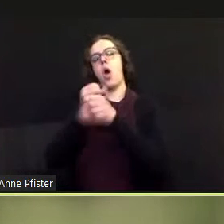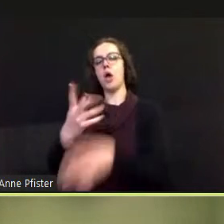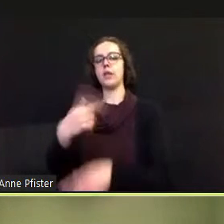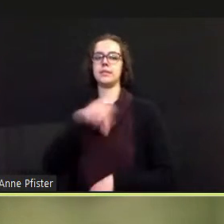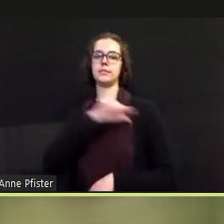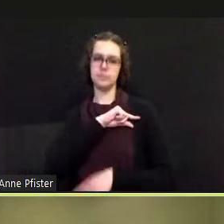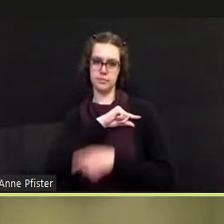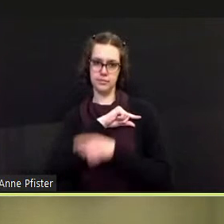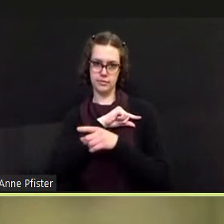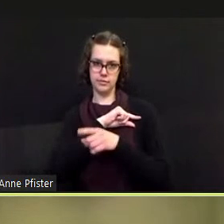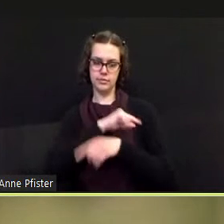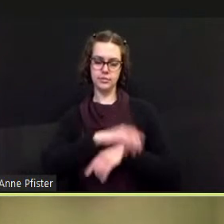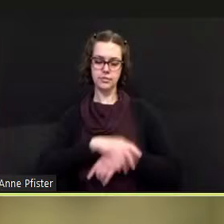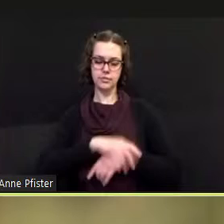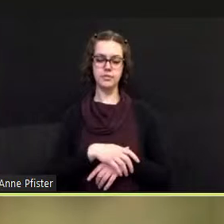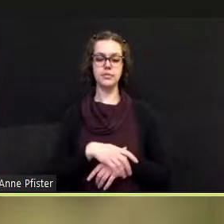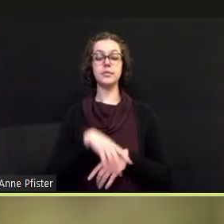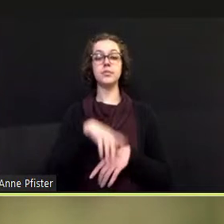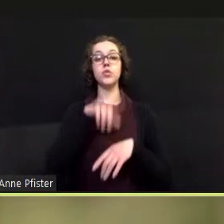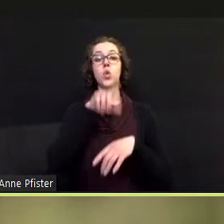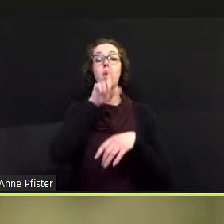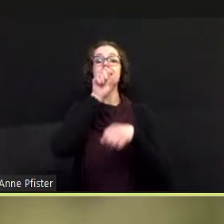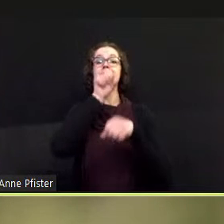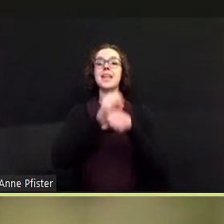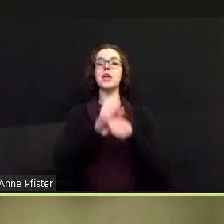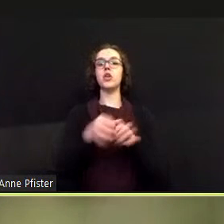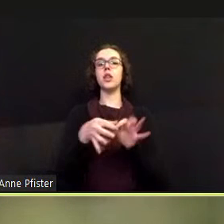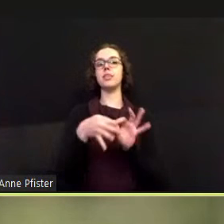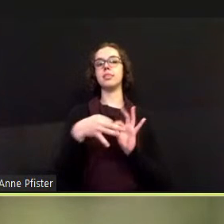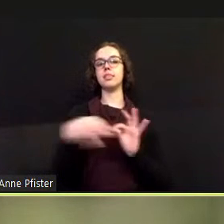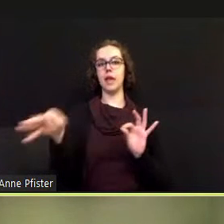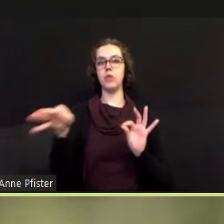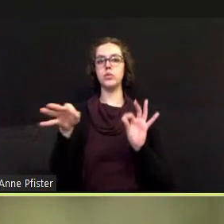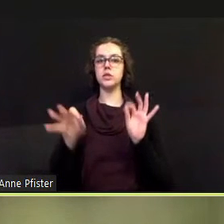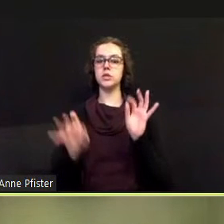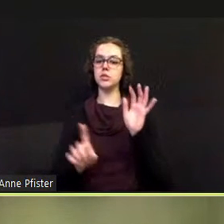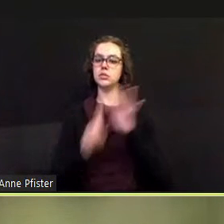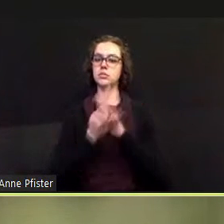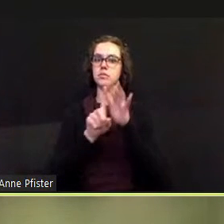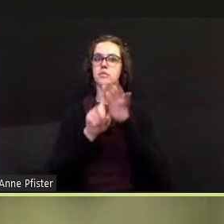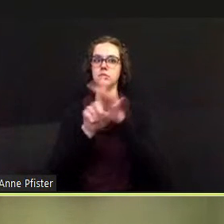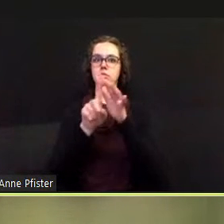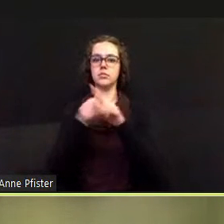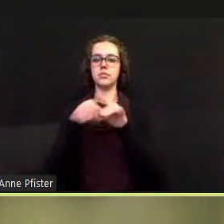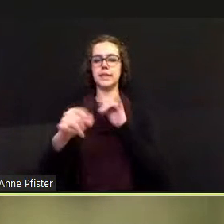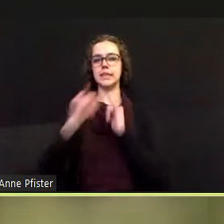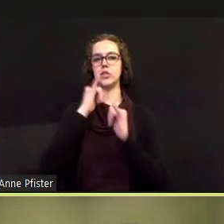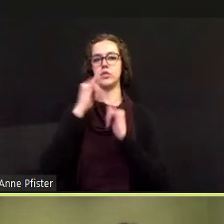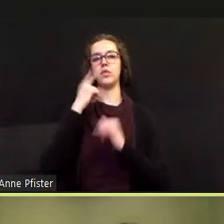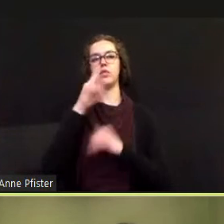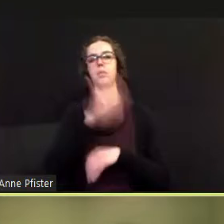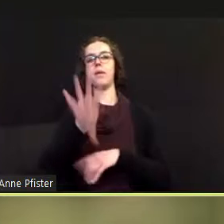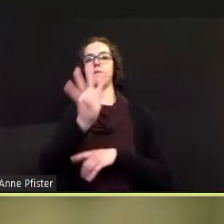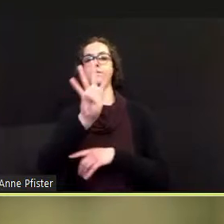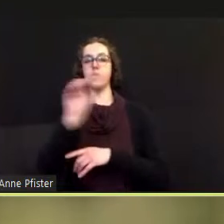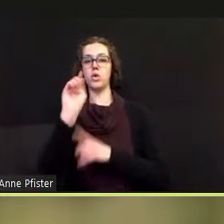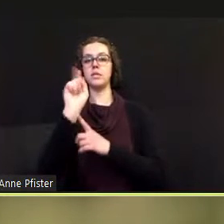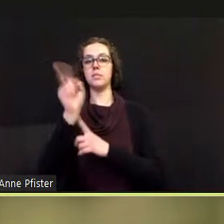So this use of literal language that was prevalent throughout this interview in the 40 minutes of the Miranda